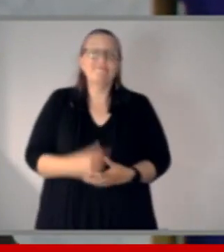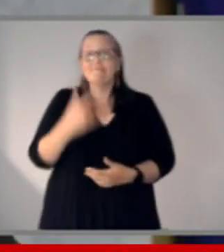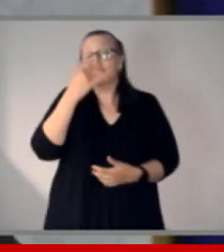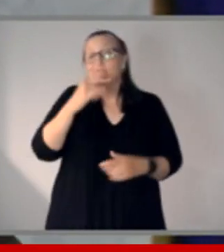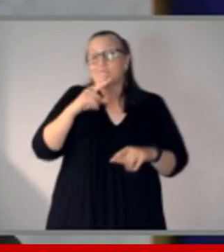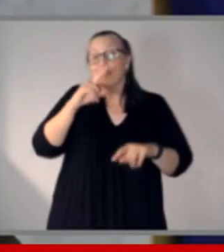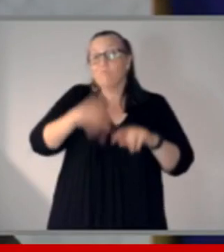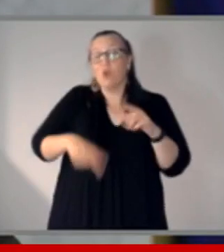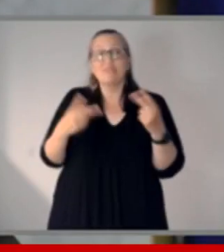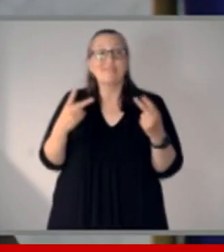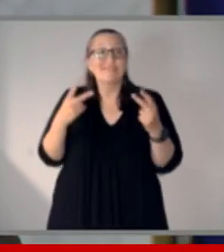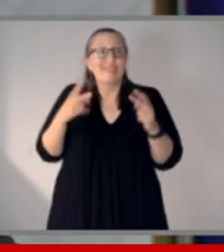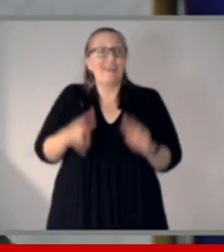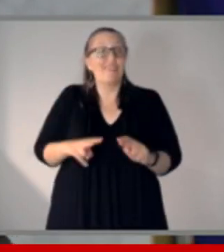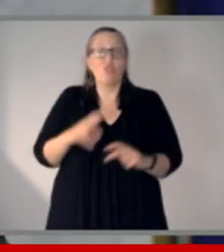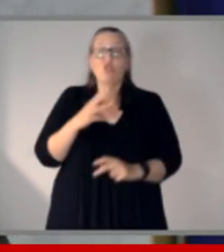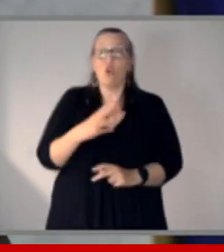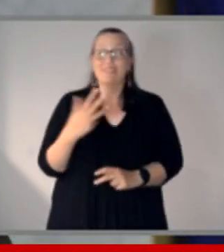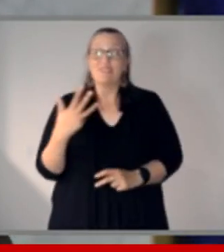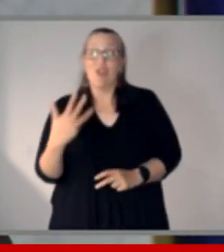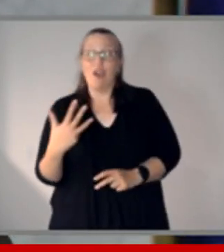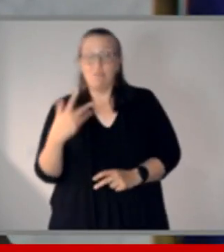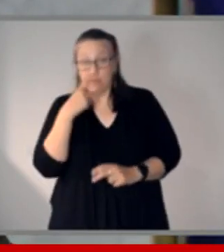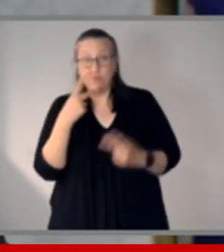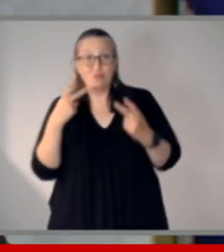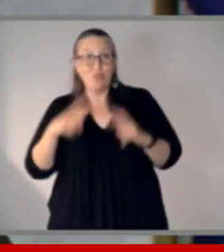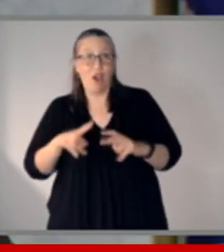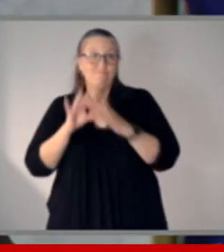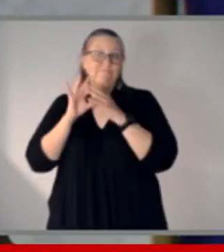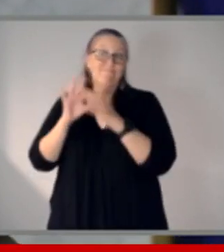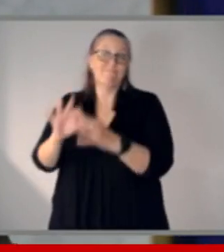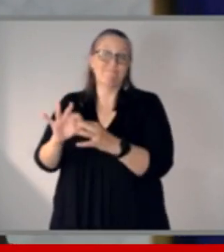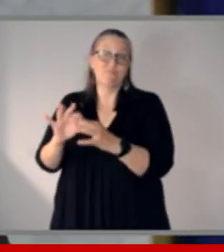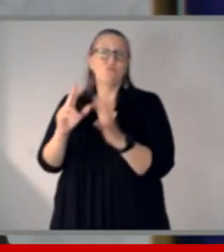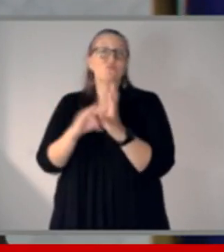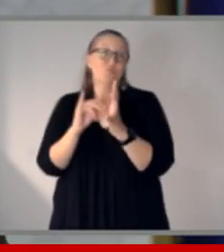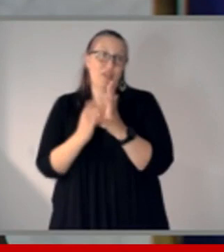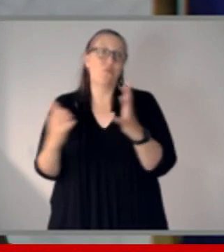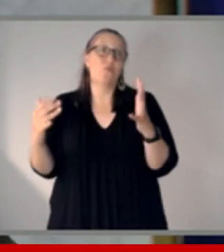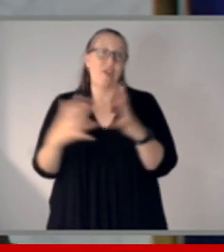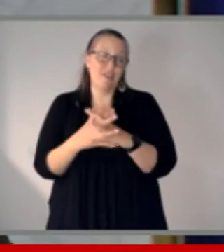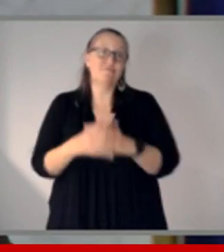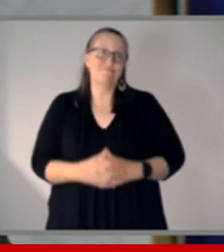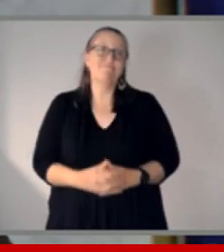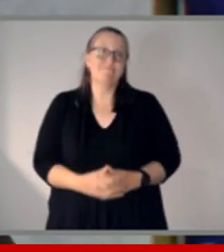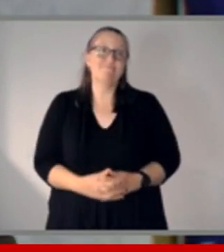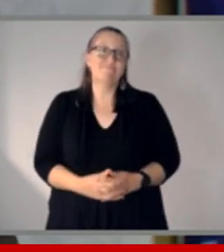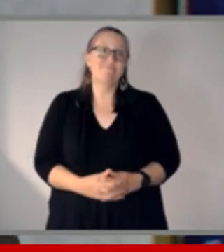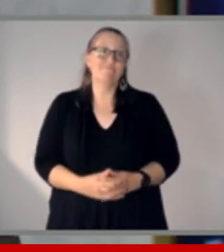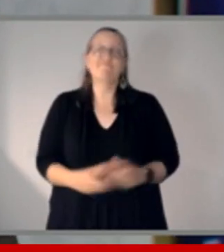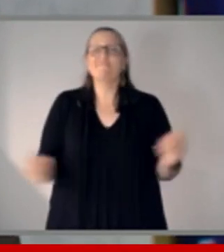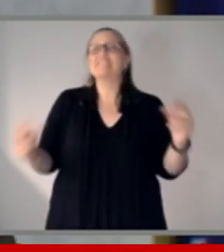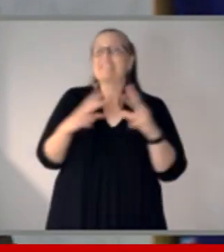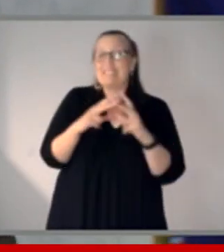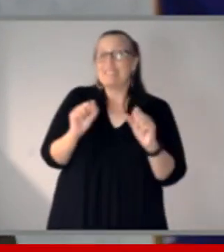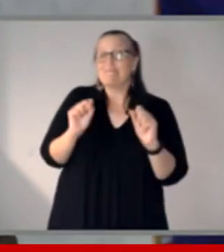is continuing to be a concern, particularly in Sydney, but also in other areas of the state. What do we